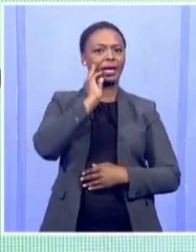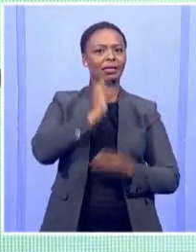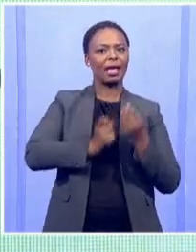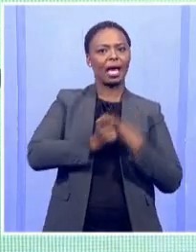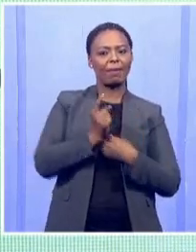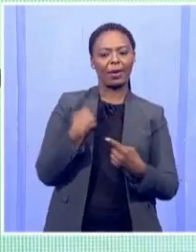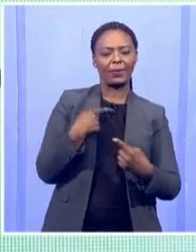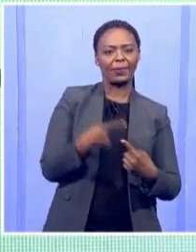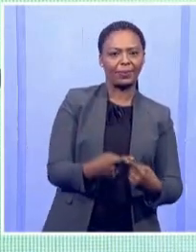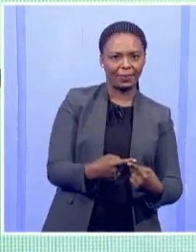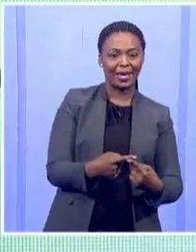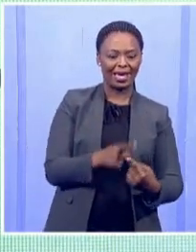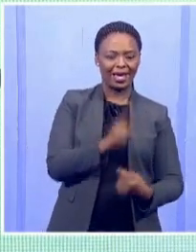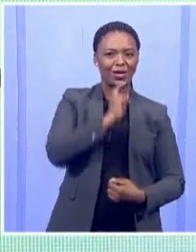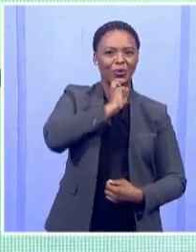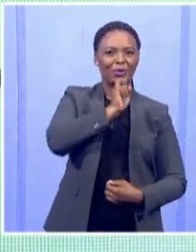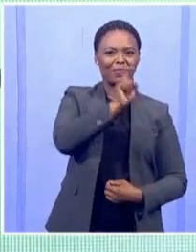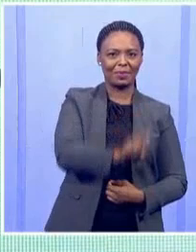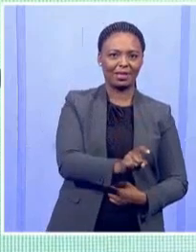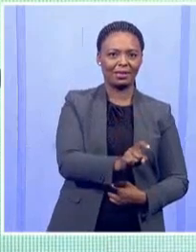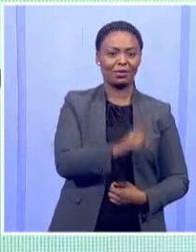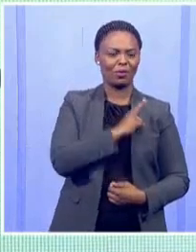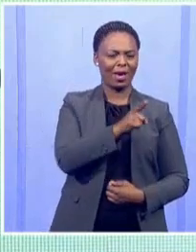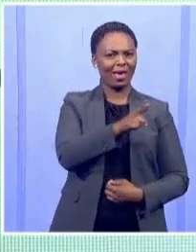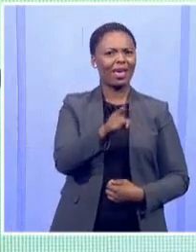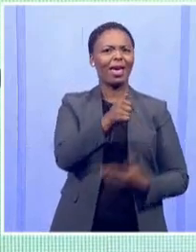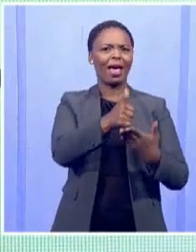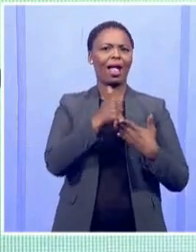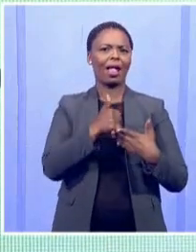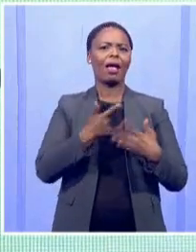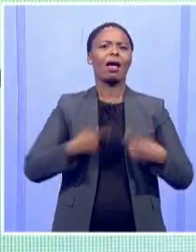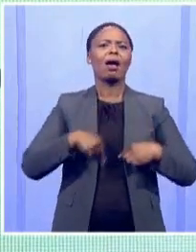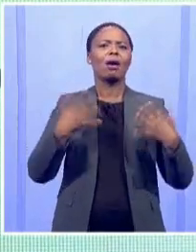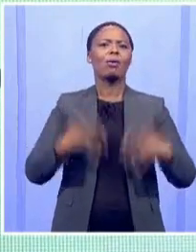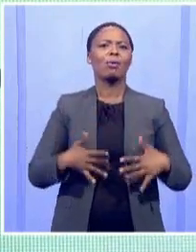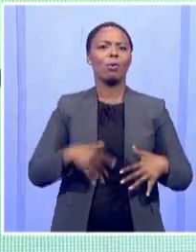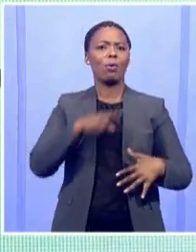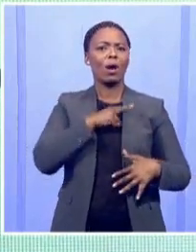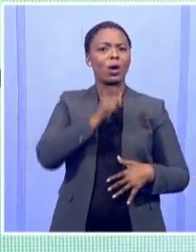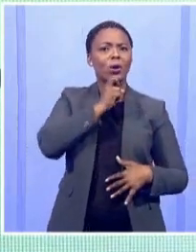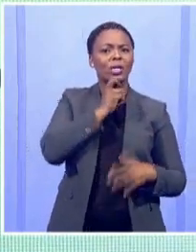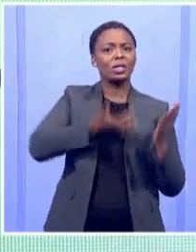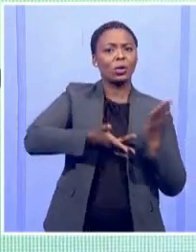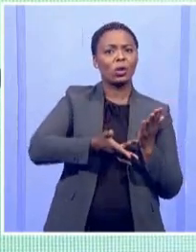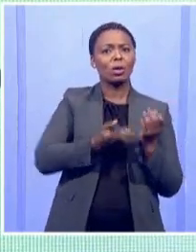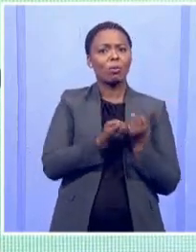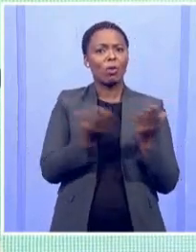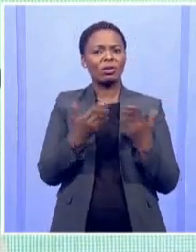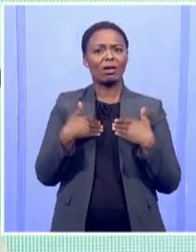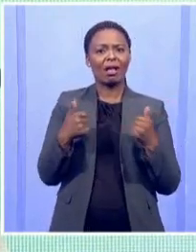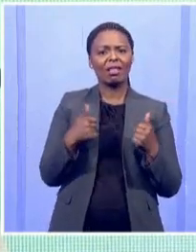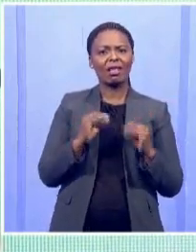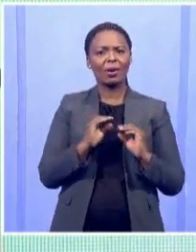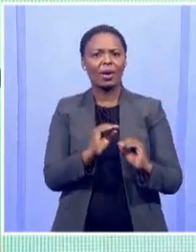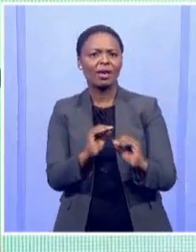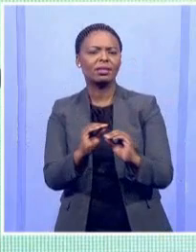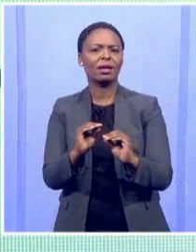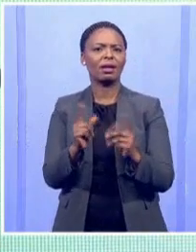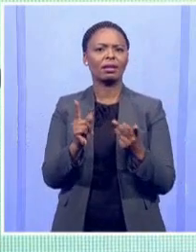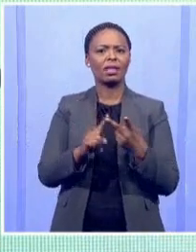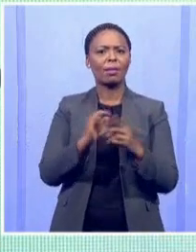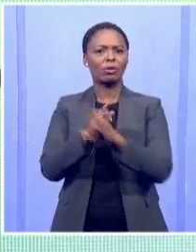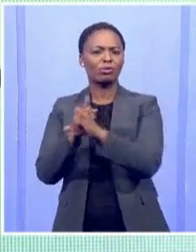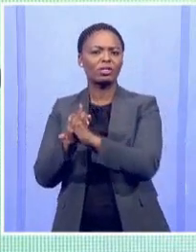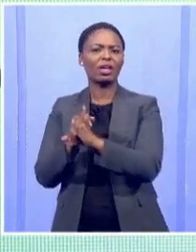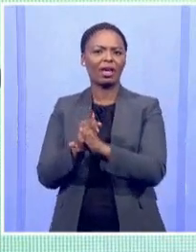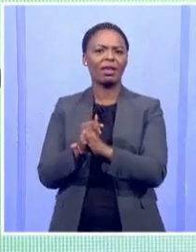how the use of technology has enabled our health education institutions, even